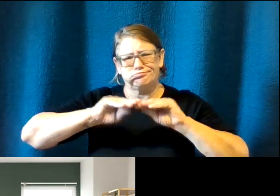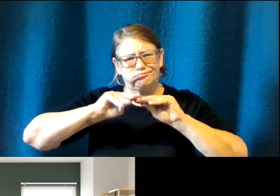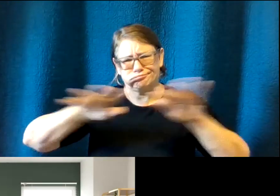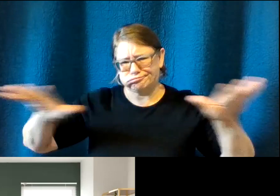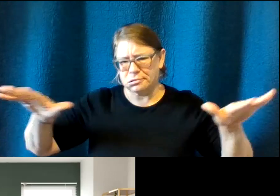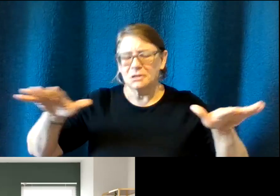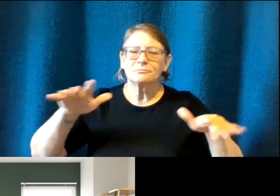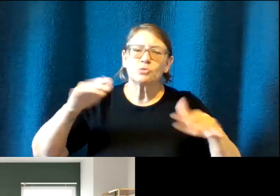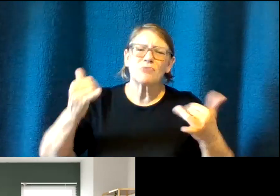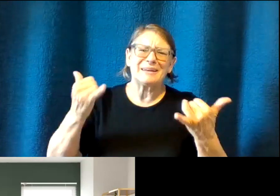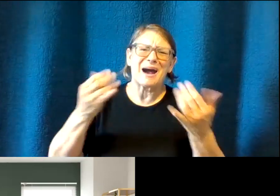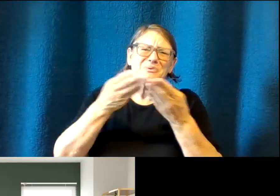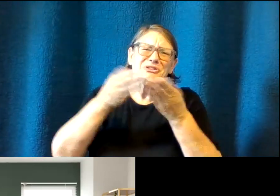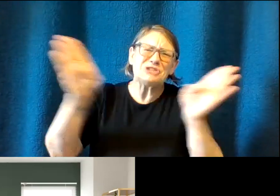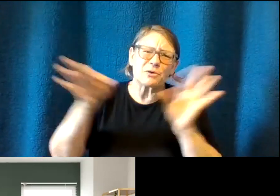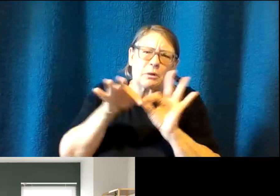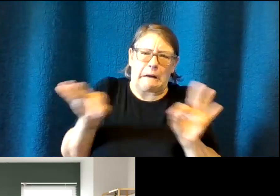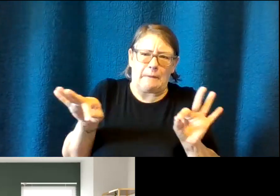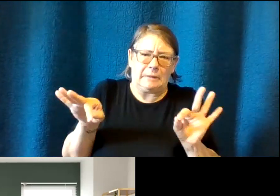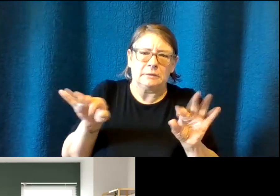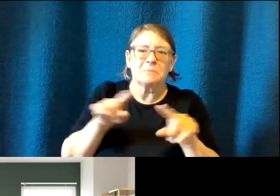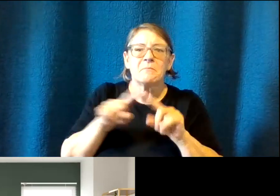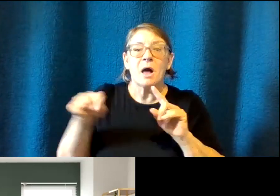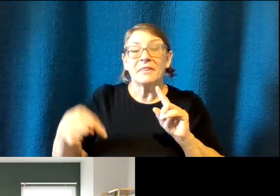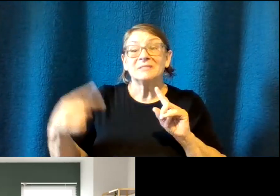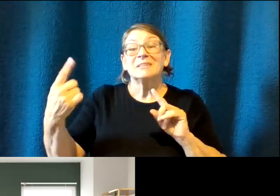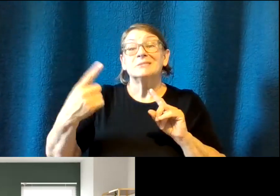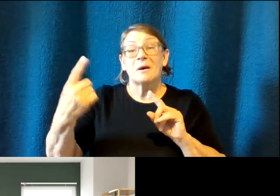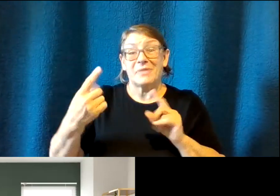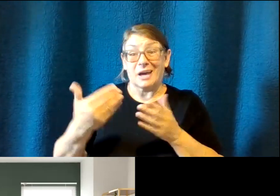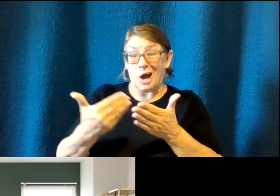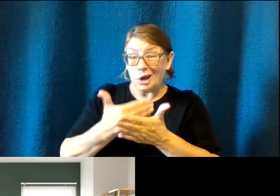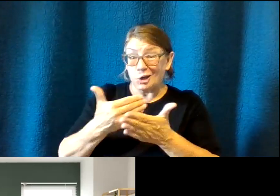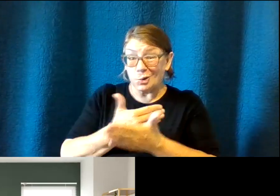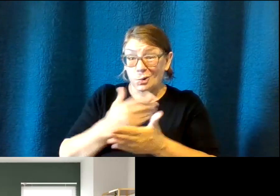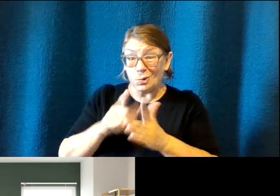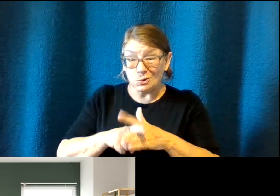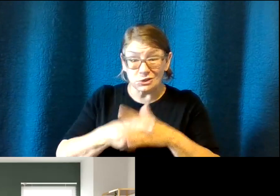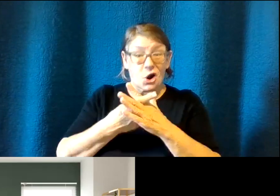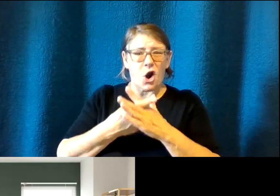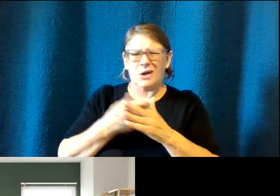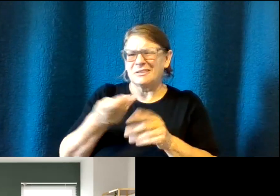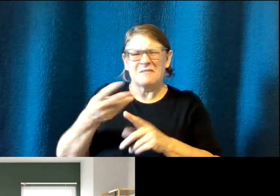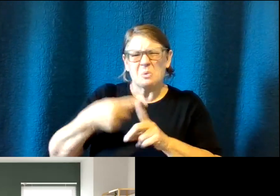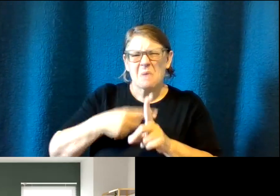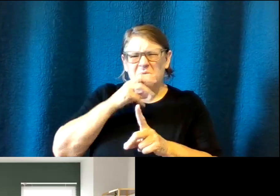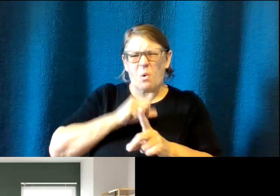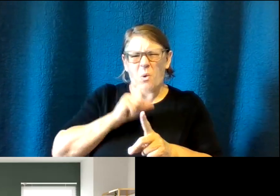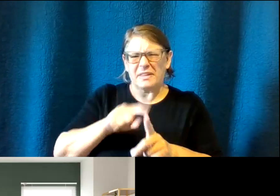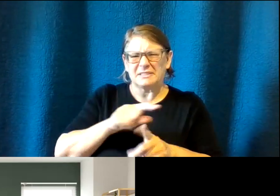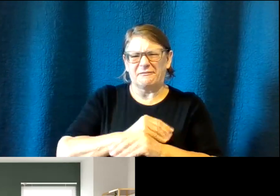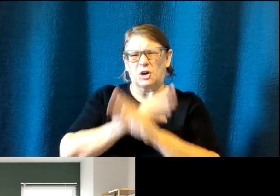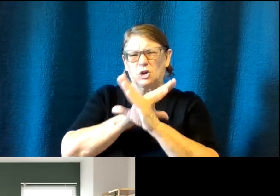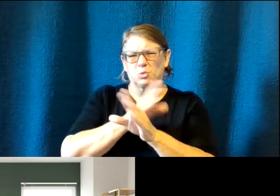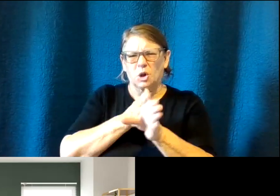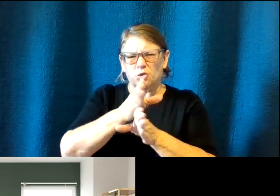it's fairly general. This is something this is a new launch, just a few months old. Yeah. So one of the things that we're looking